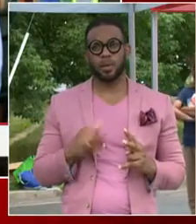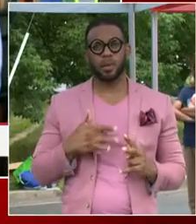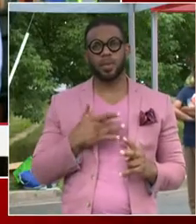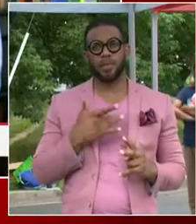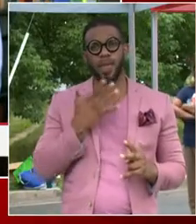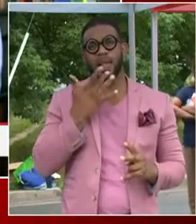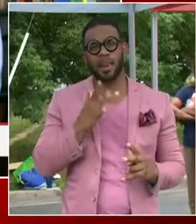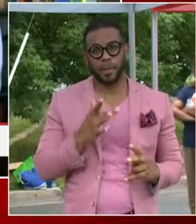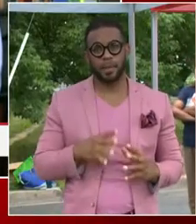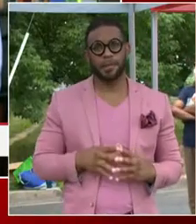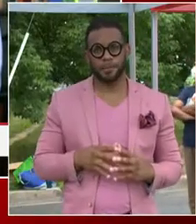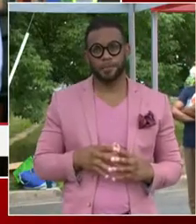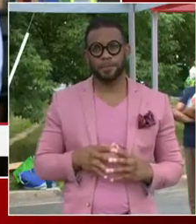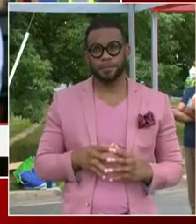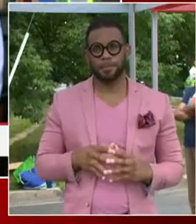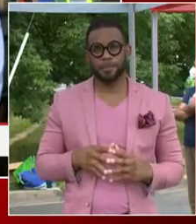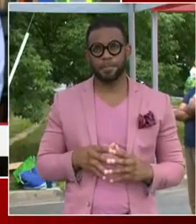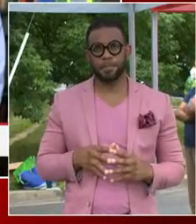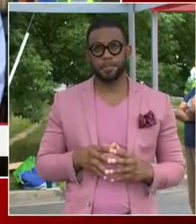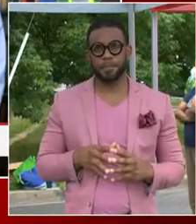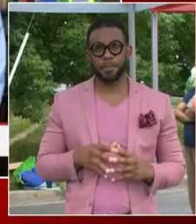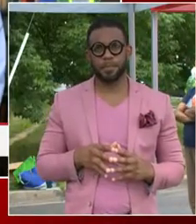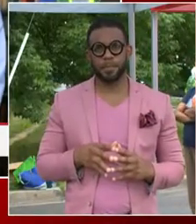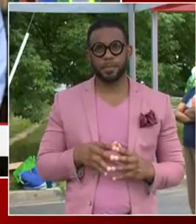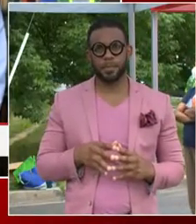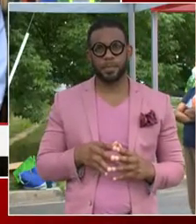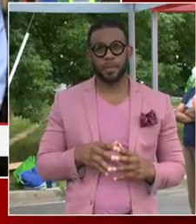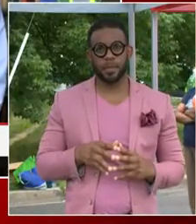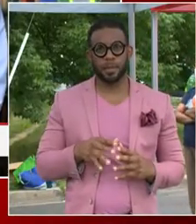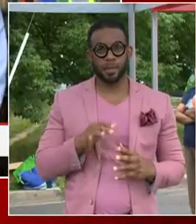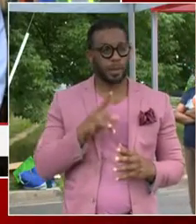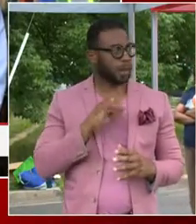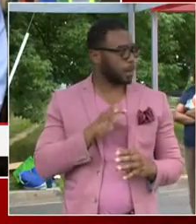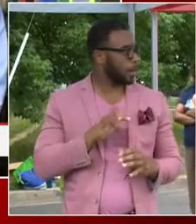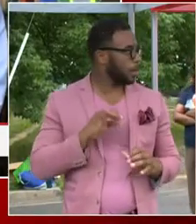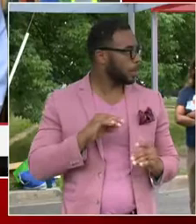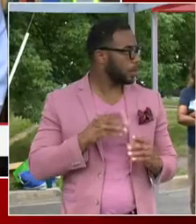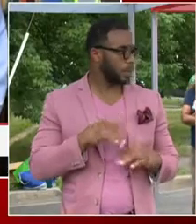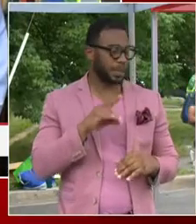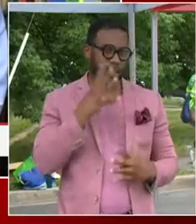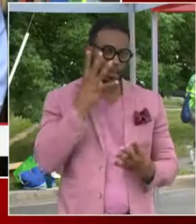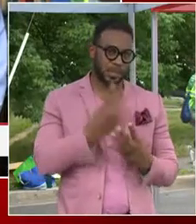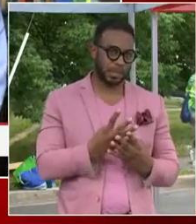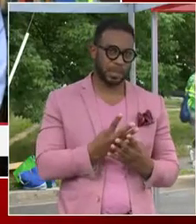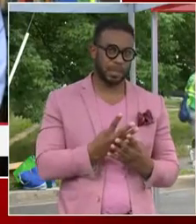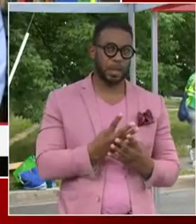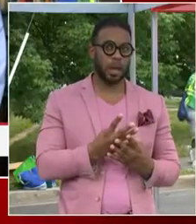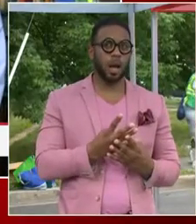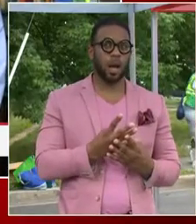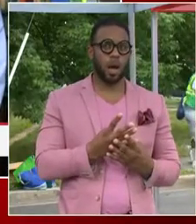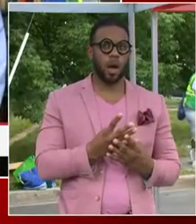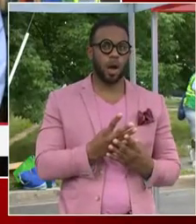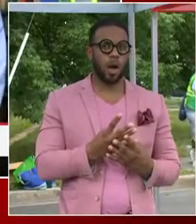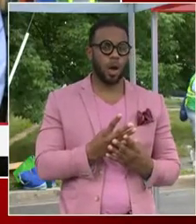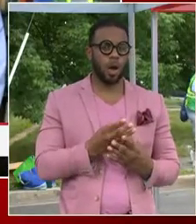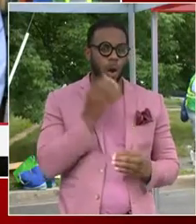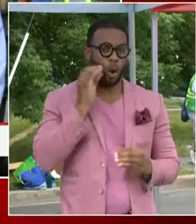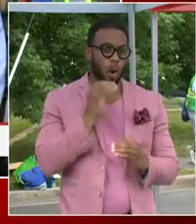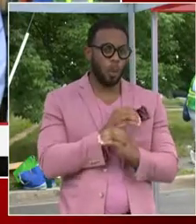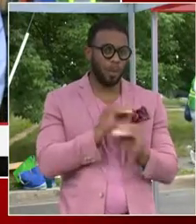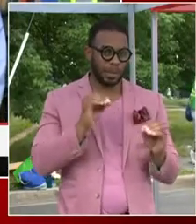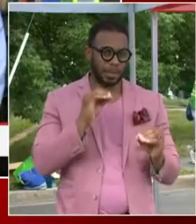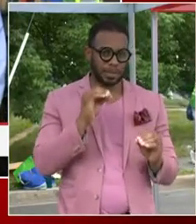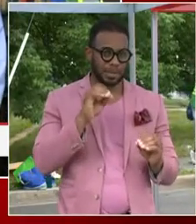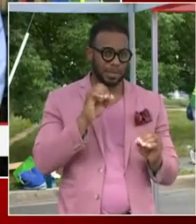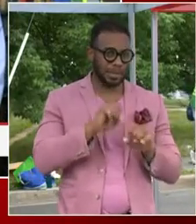feel lucky, actually, that in our congregate settings like DC Jail, like our homeless shelters, we did